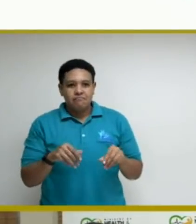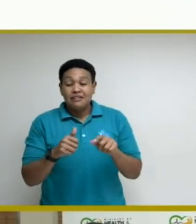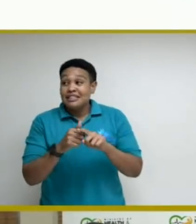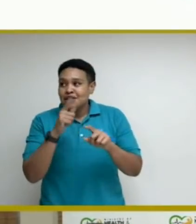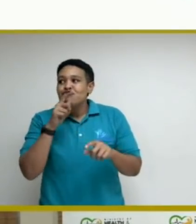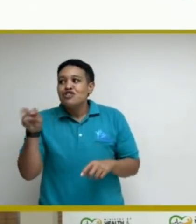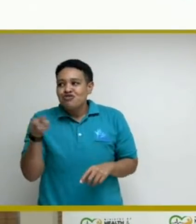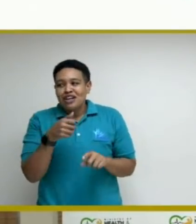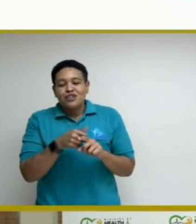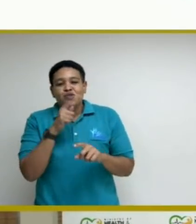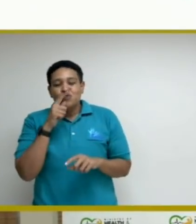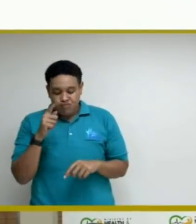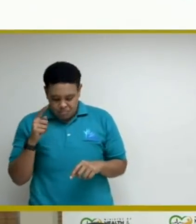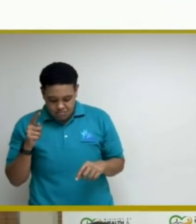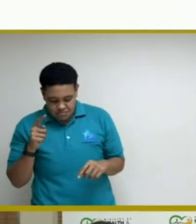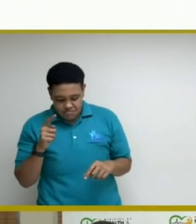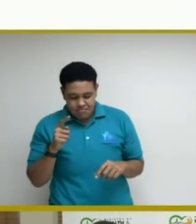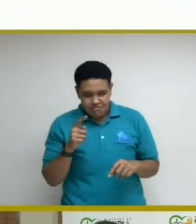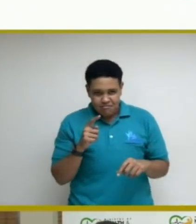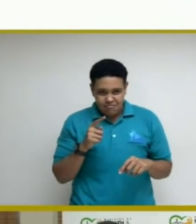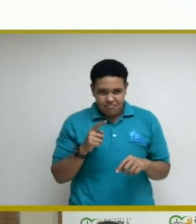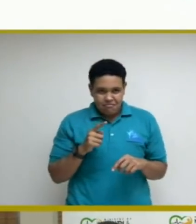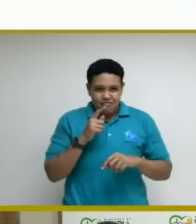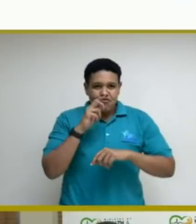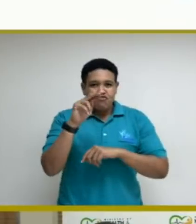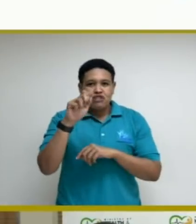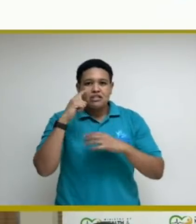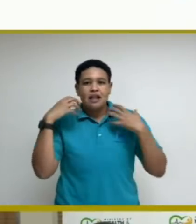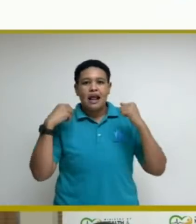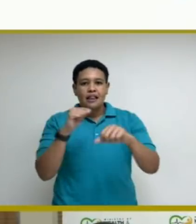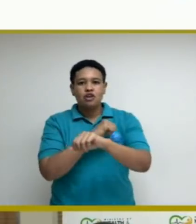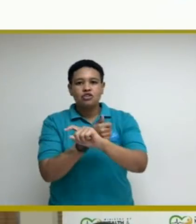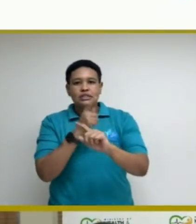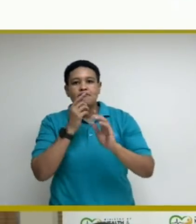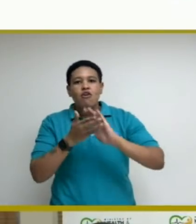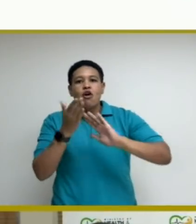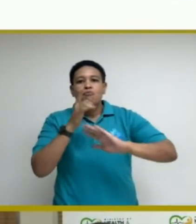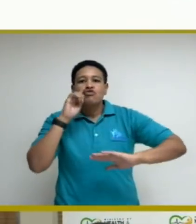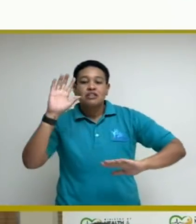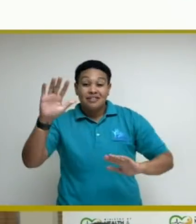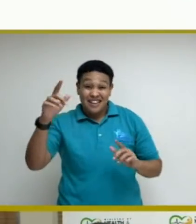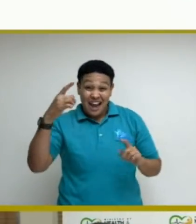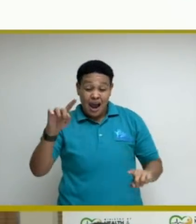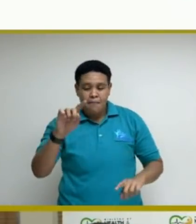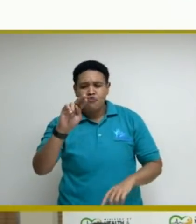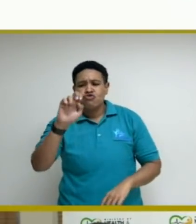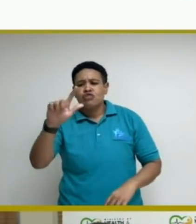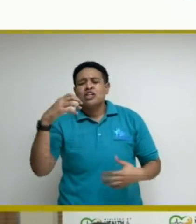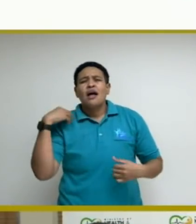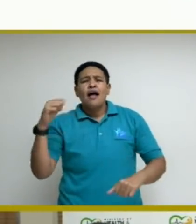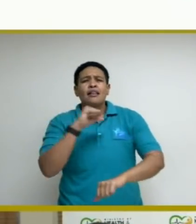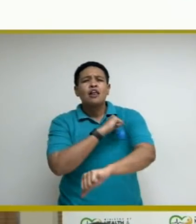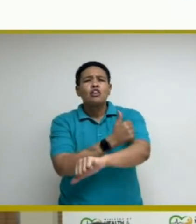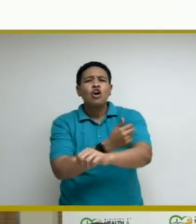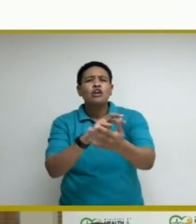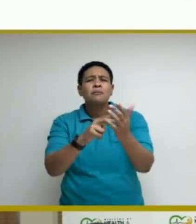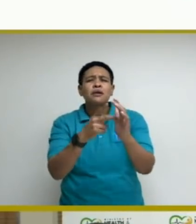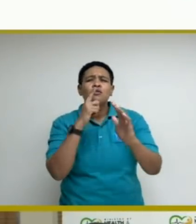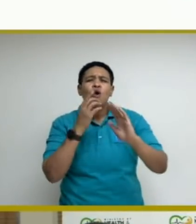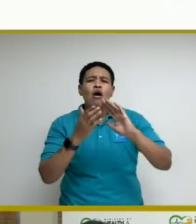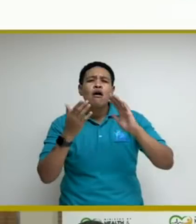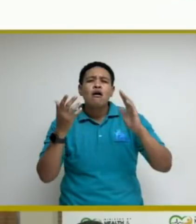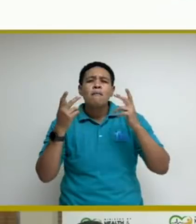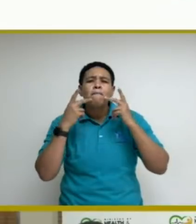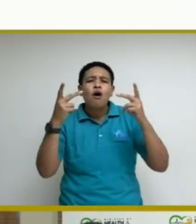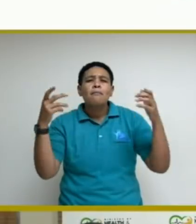authorities are the operational arm of the ministry. Regional health authorities are what we call